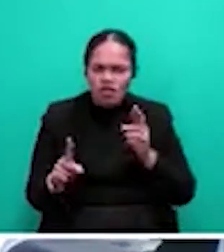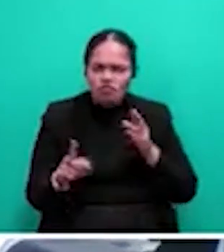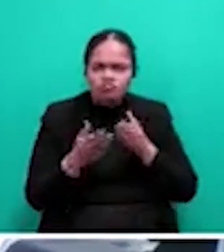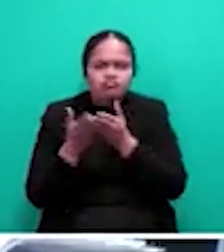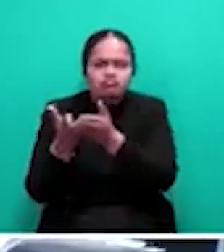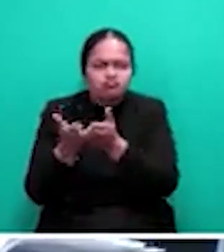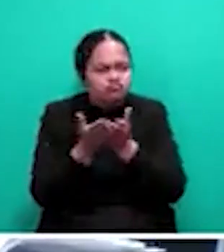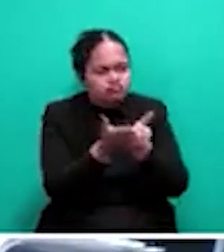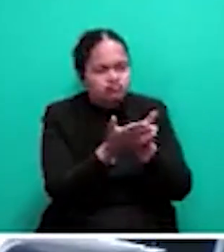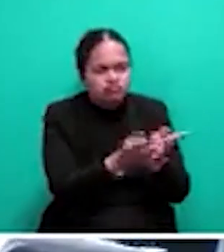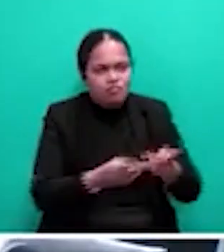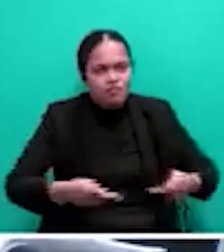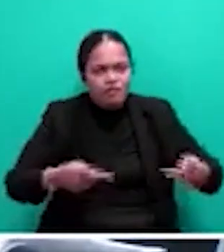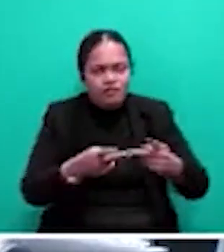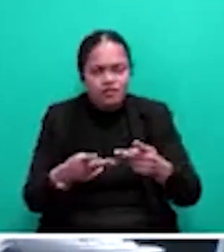island nation.